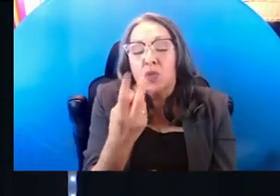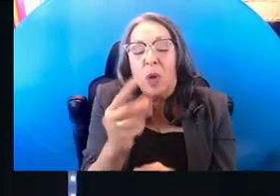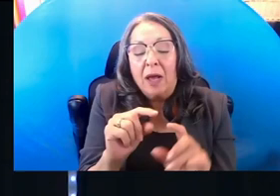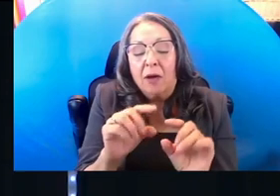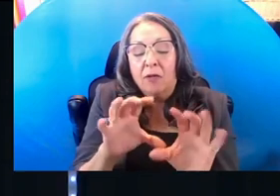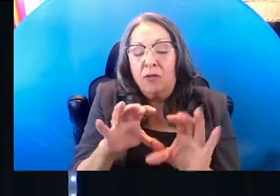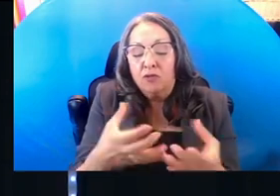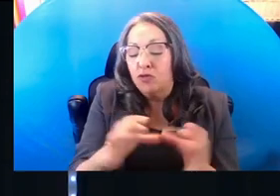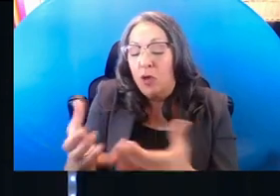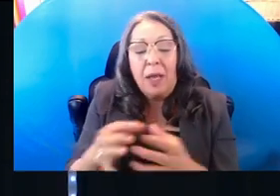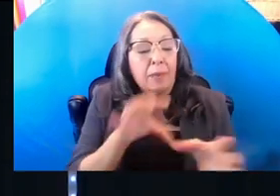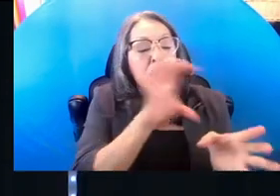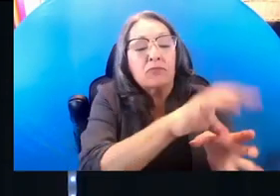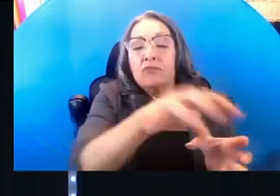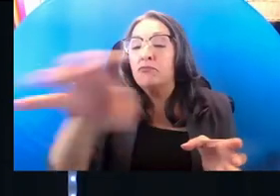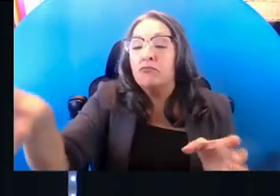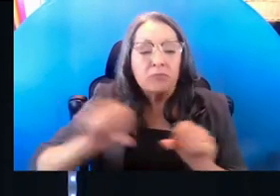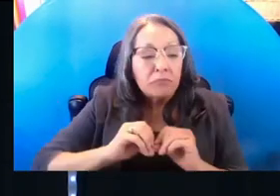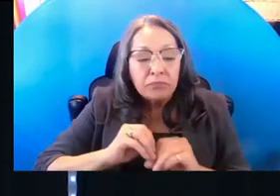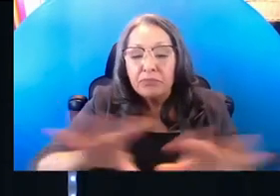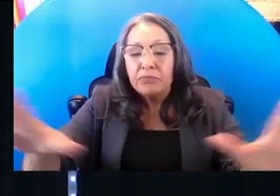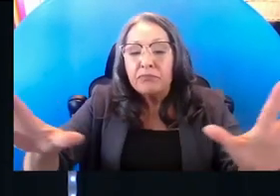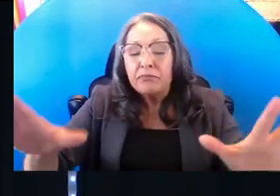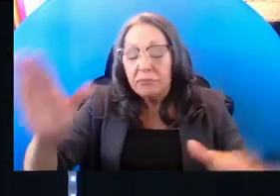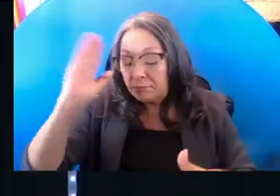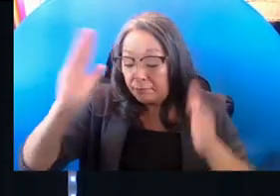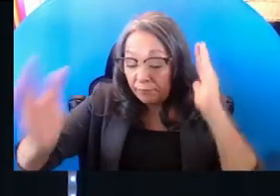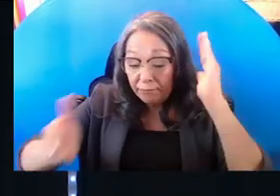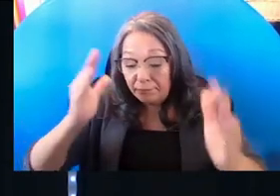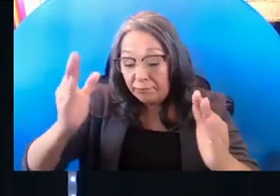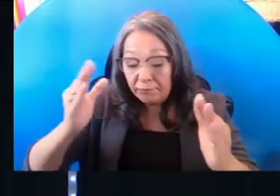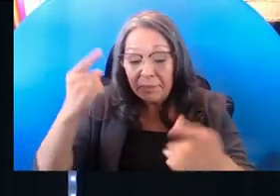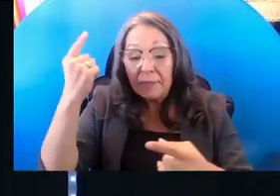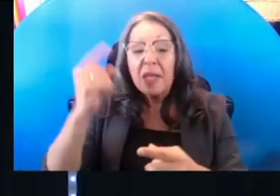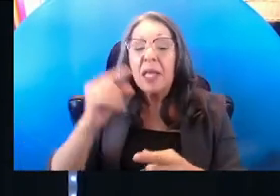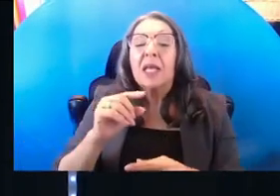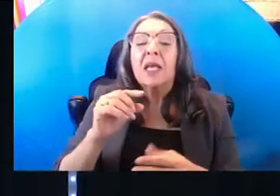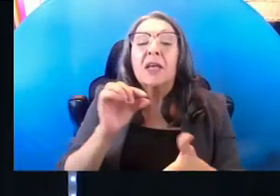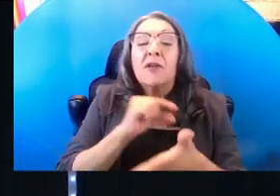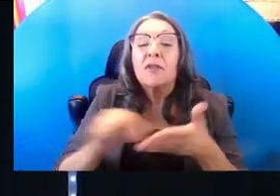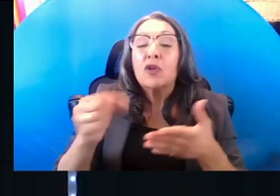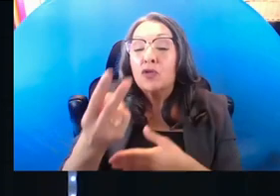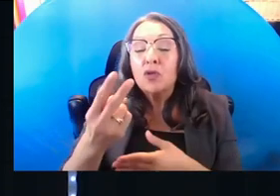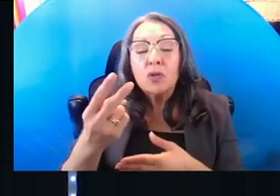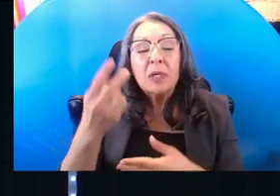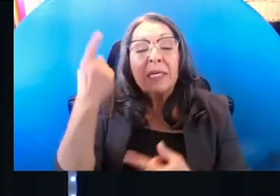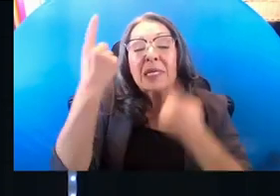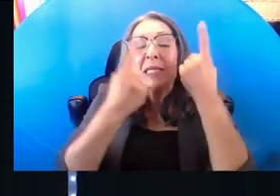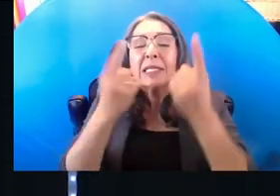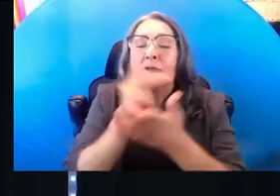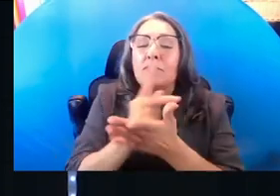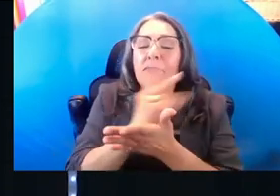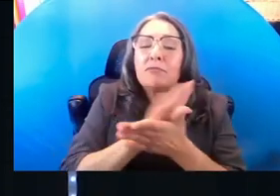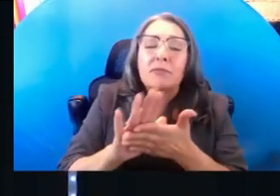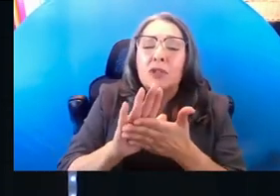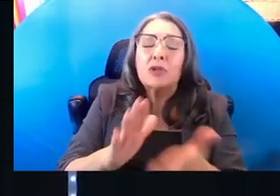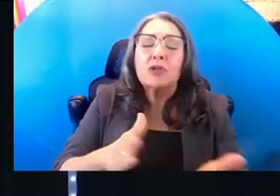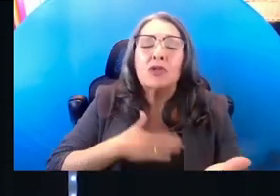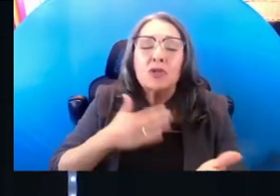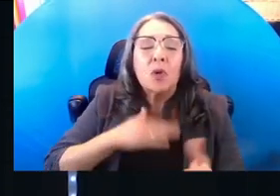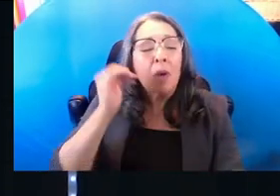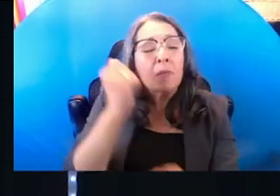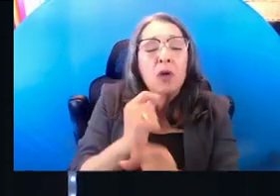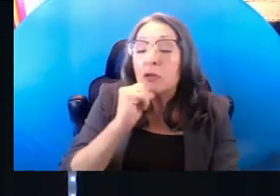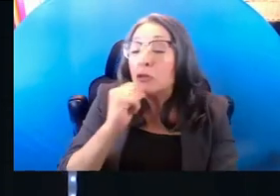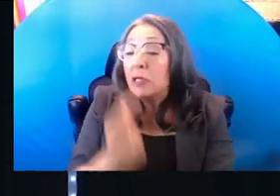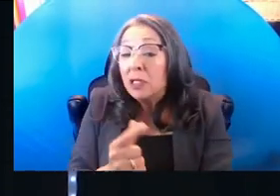nations, greetings. What's up? Consider it pure joy. Okay, verse 2. Consider it pure joy, my brothers and sisters,